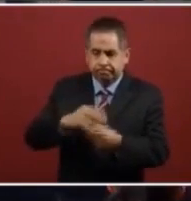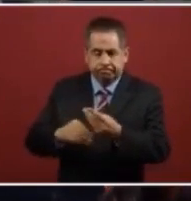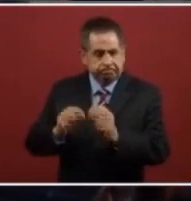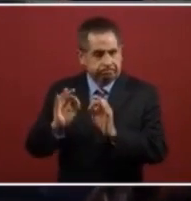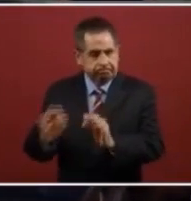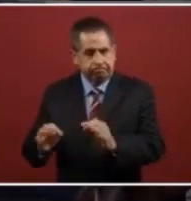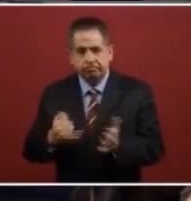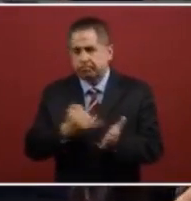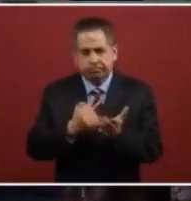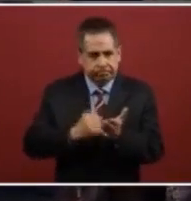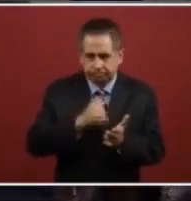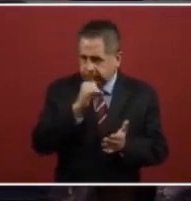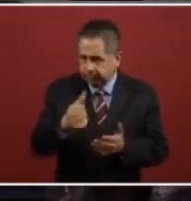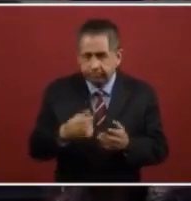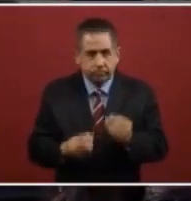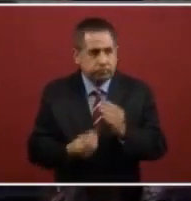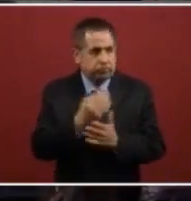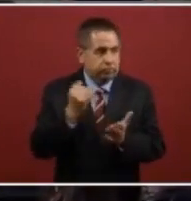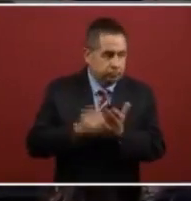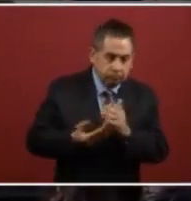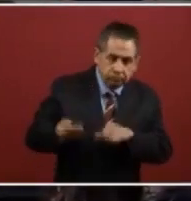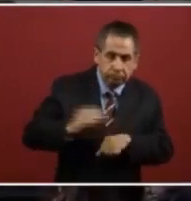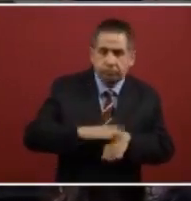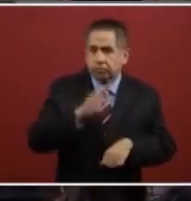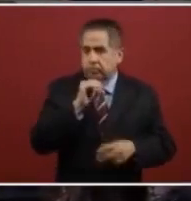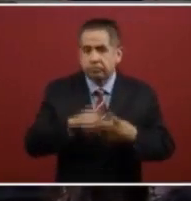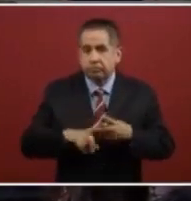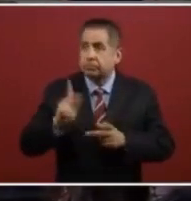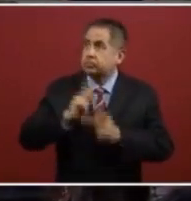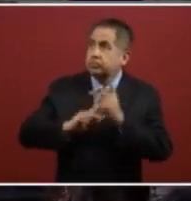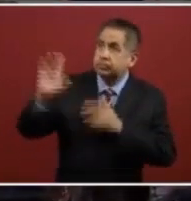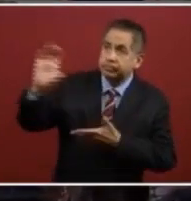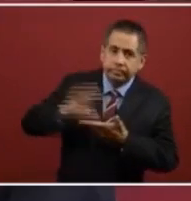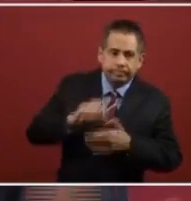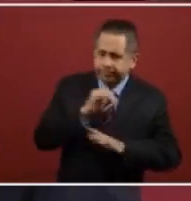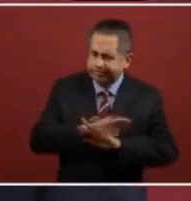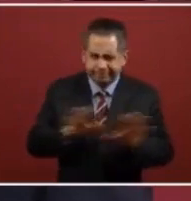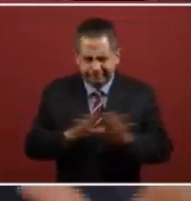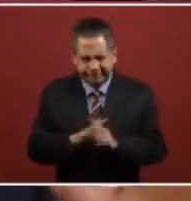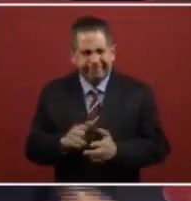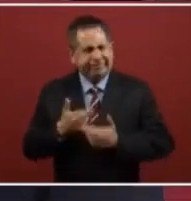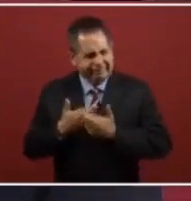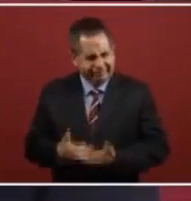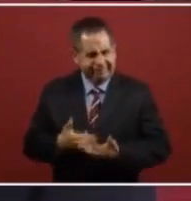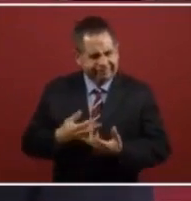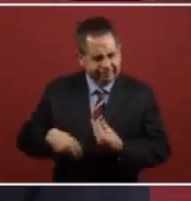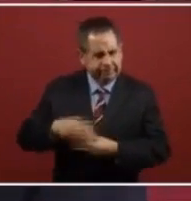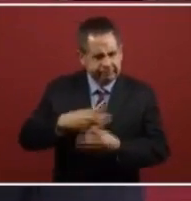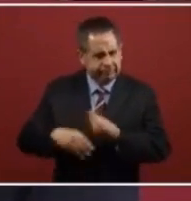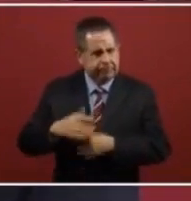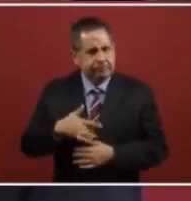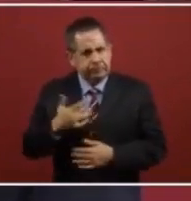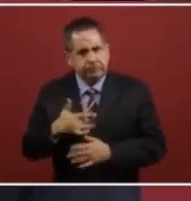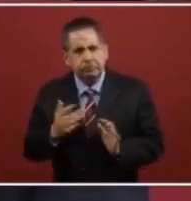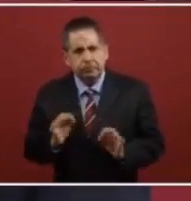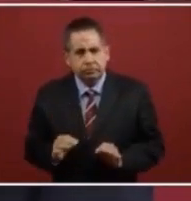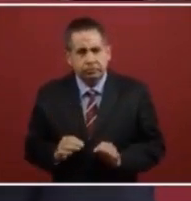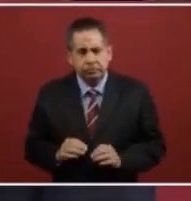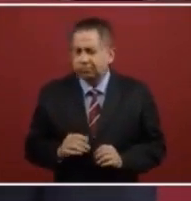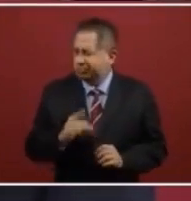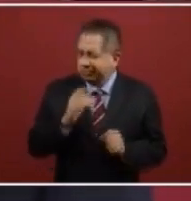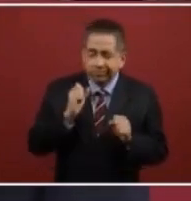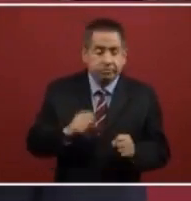para no crear impuestos nuevos, not para to no endeudar increase al país. taxes, use the money Estamos that seguros they've got, that's si no hay given to the corrupción